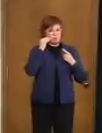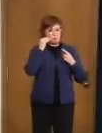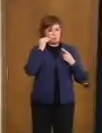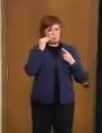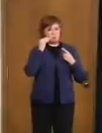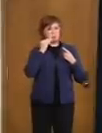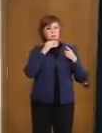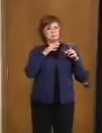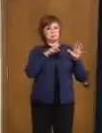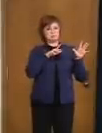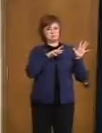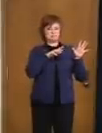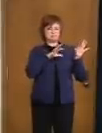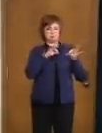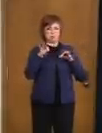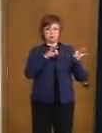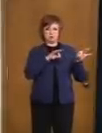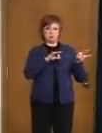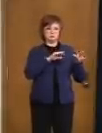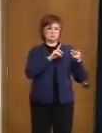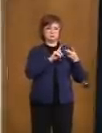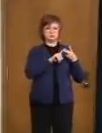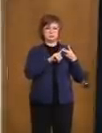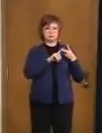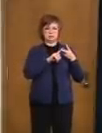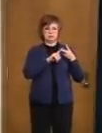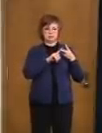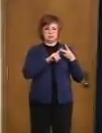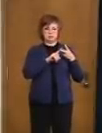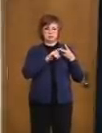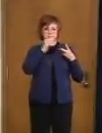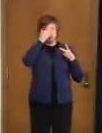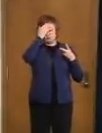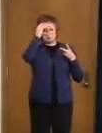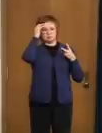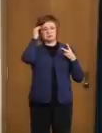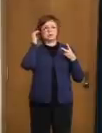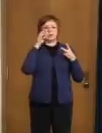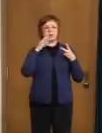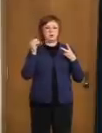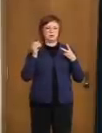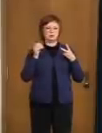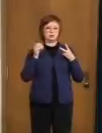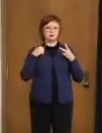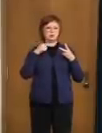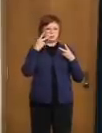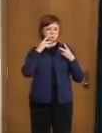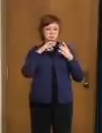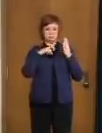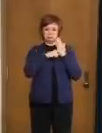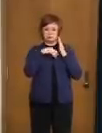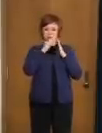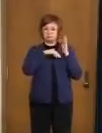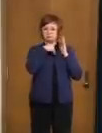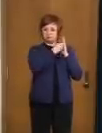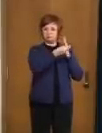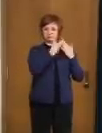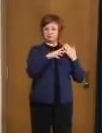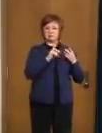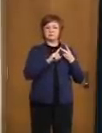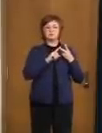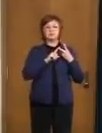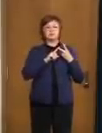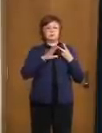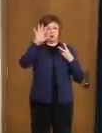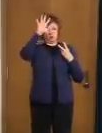were, any home-based gathering with people outside of your household is in violation. And we saw a number of fines that were administered in a number of